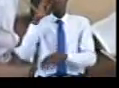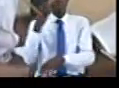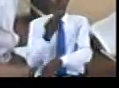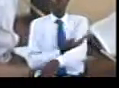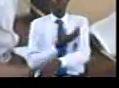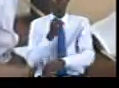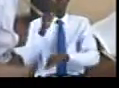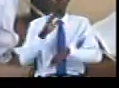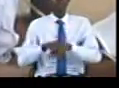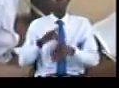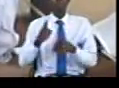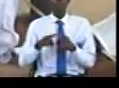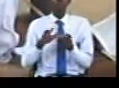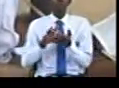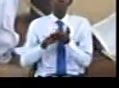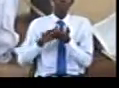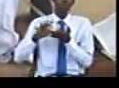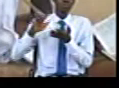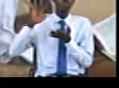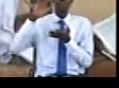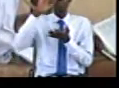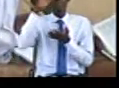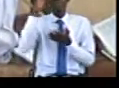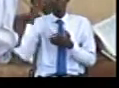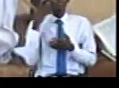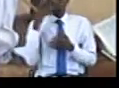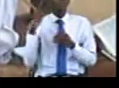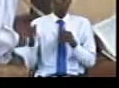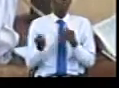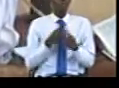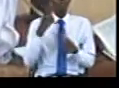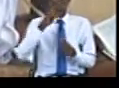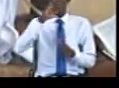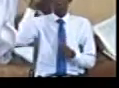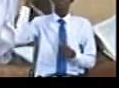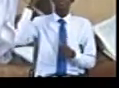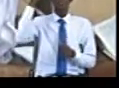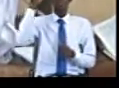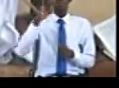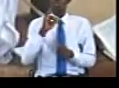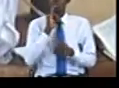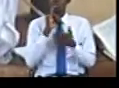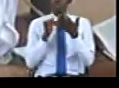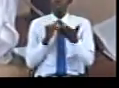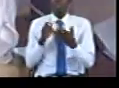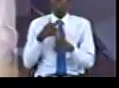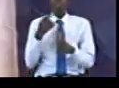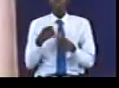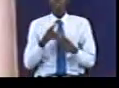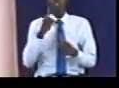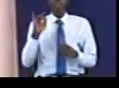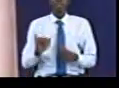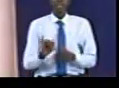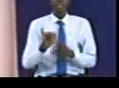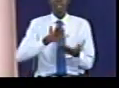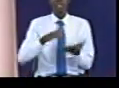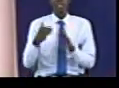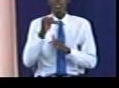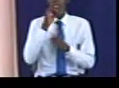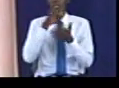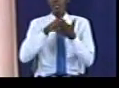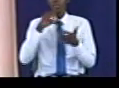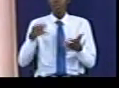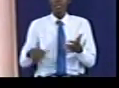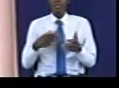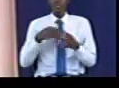unto glory. You see that? First of all, the grace of God is there, and then eternal death is taken away from you, and the judgment of death